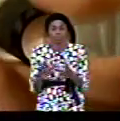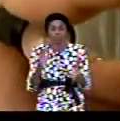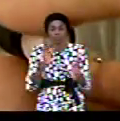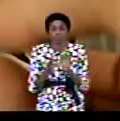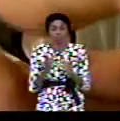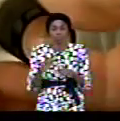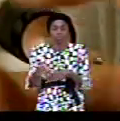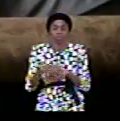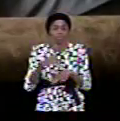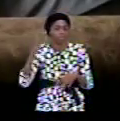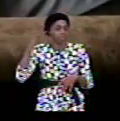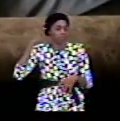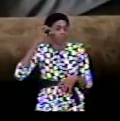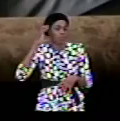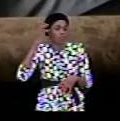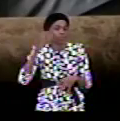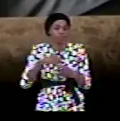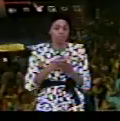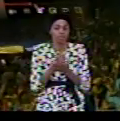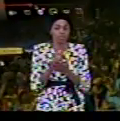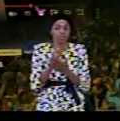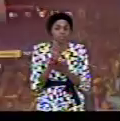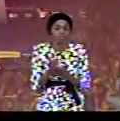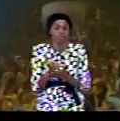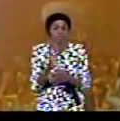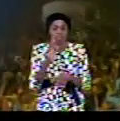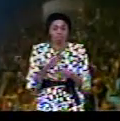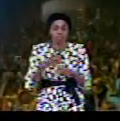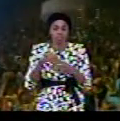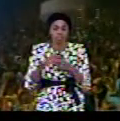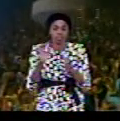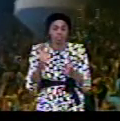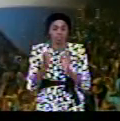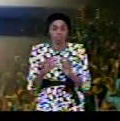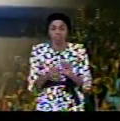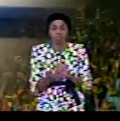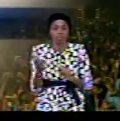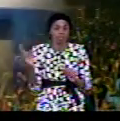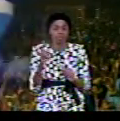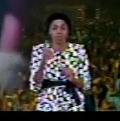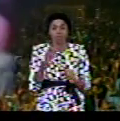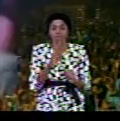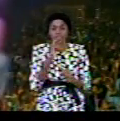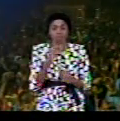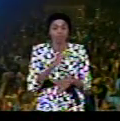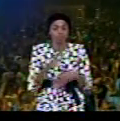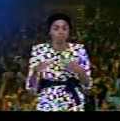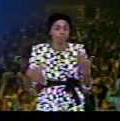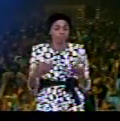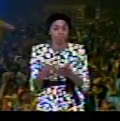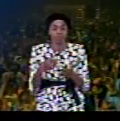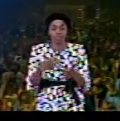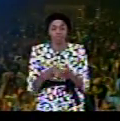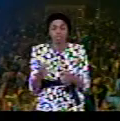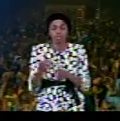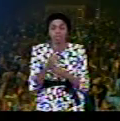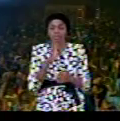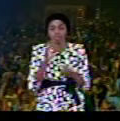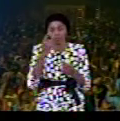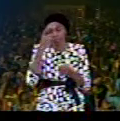the radio, on the television, online, anywhere you are, all it takes is to